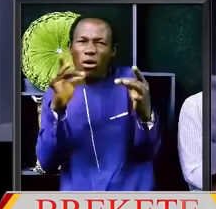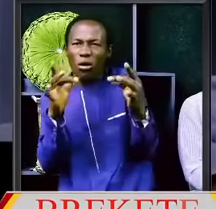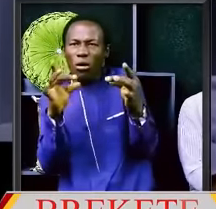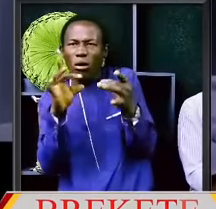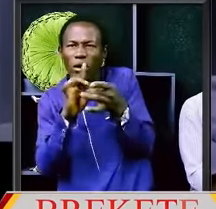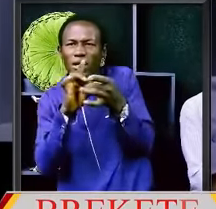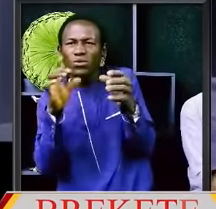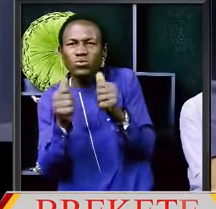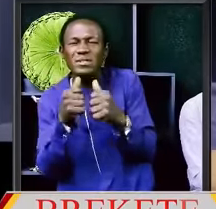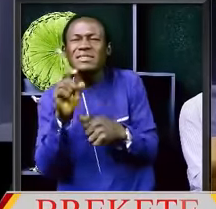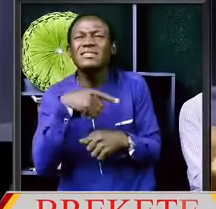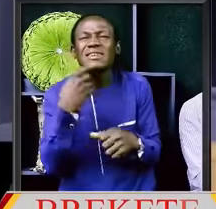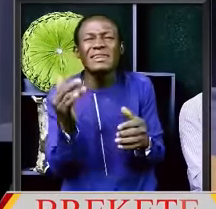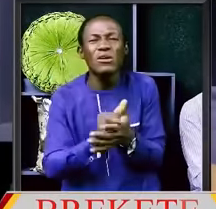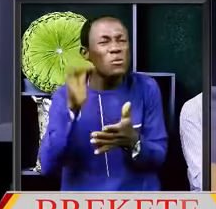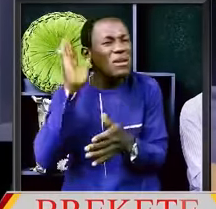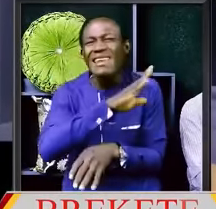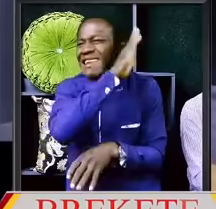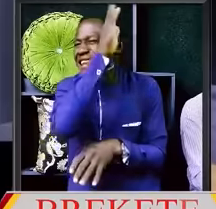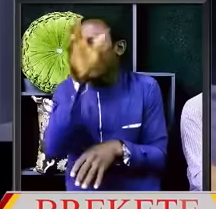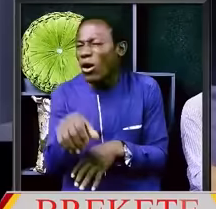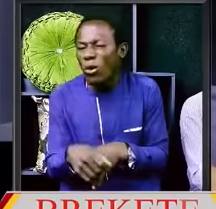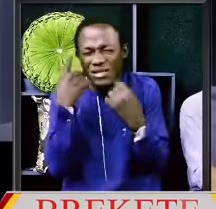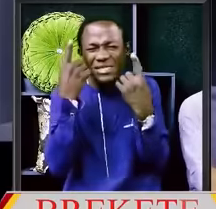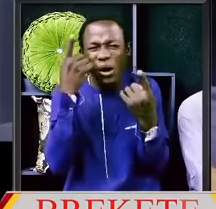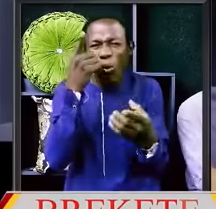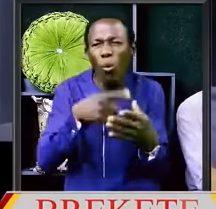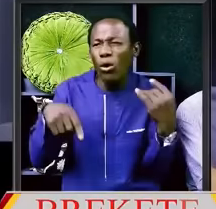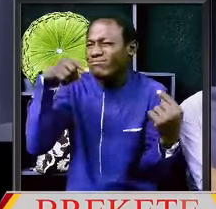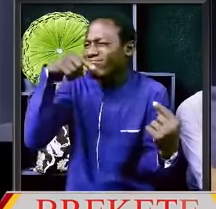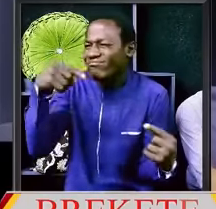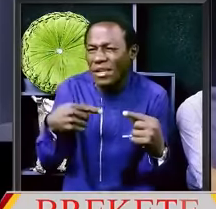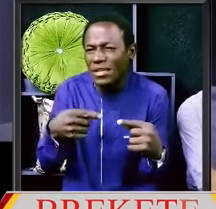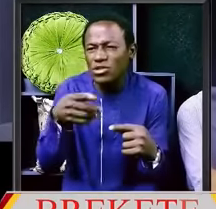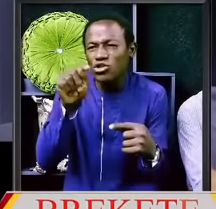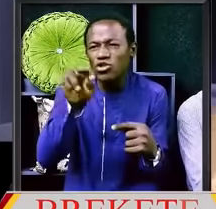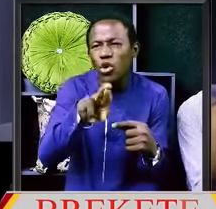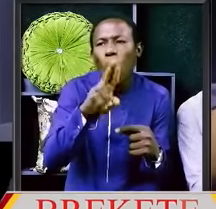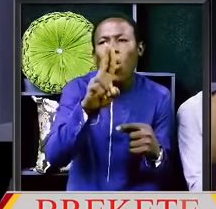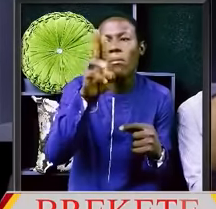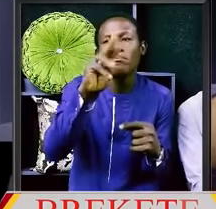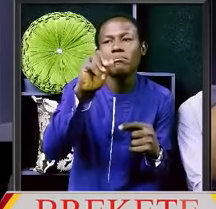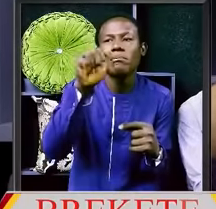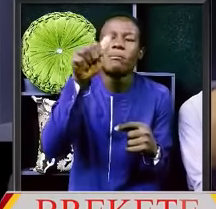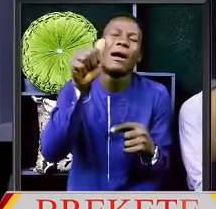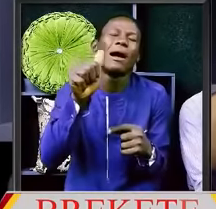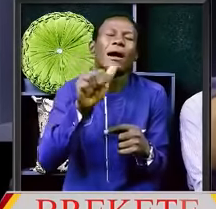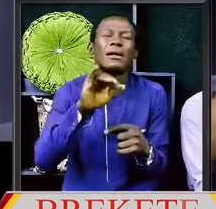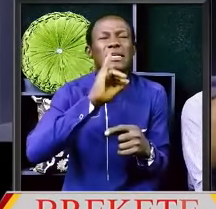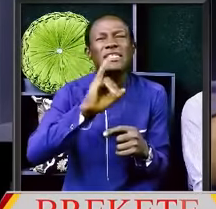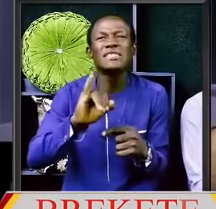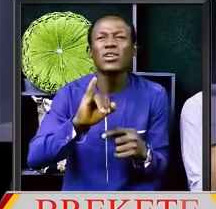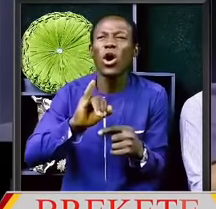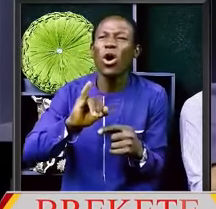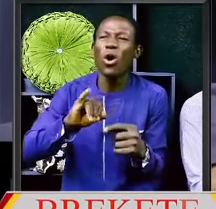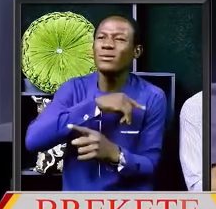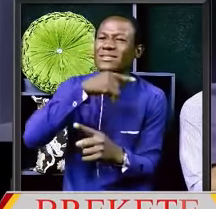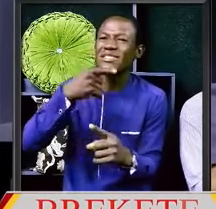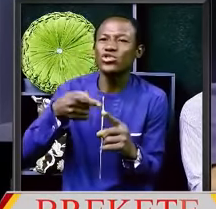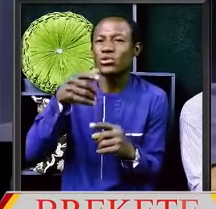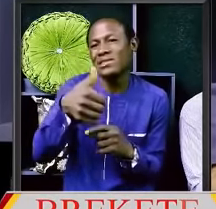say, you know, go ever fit to understand what in trauma be, unless you go through that trauma.